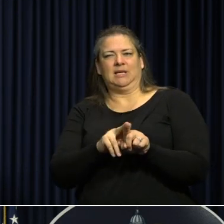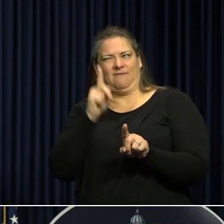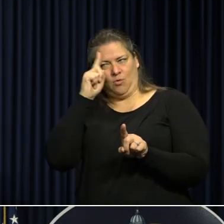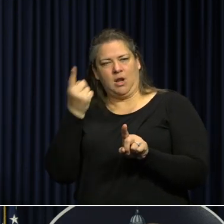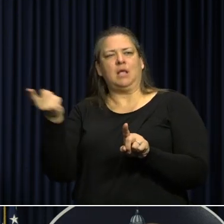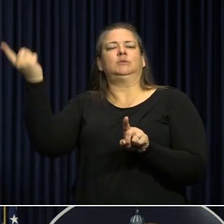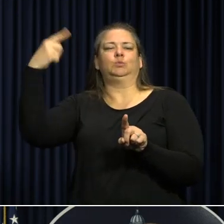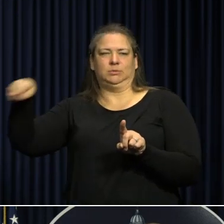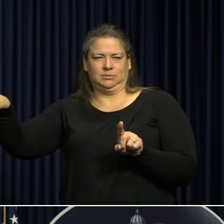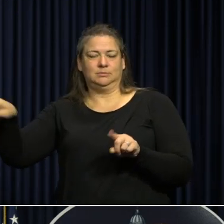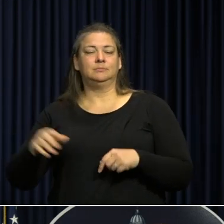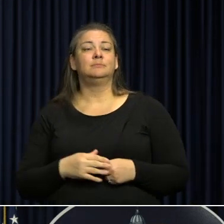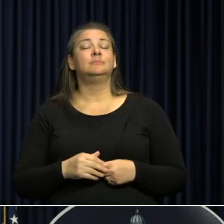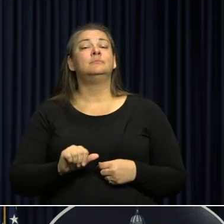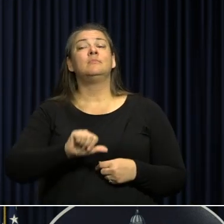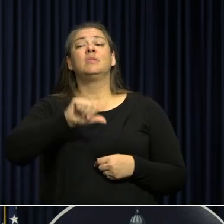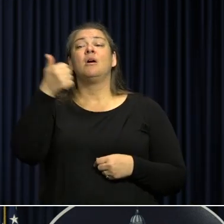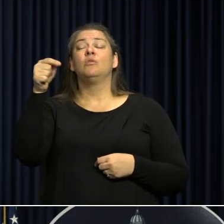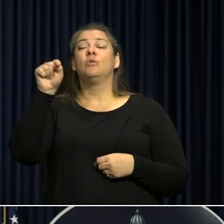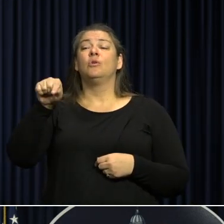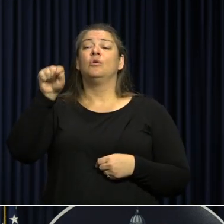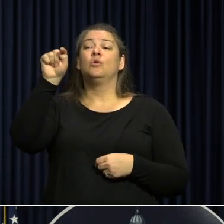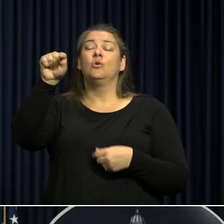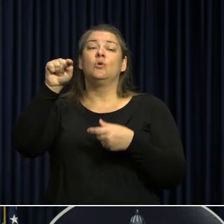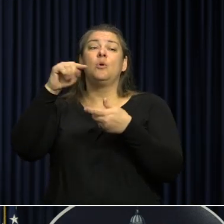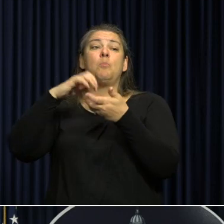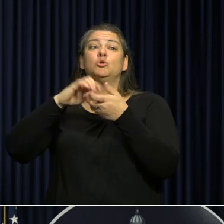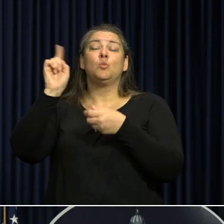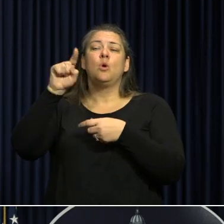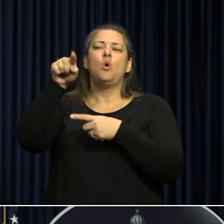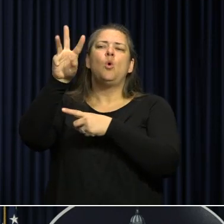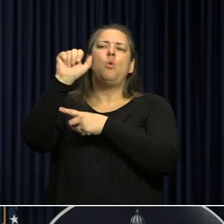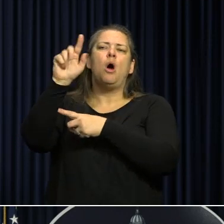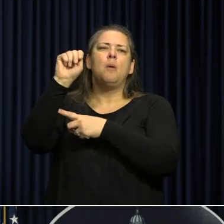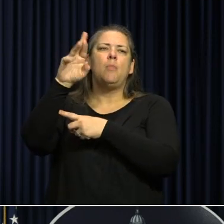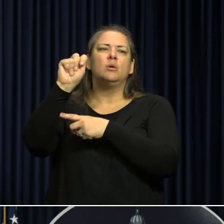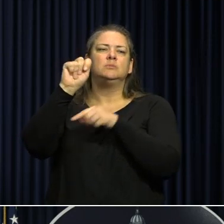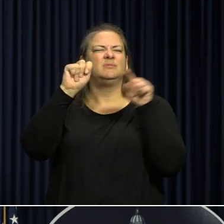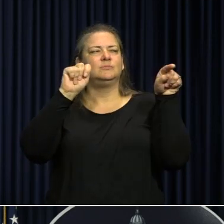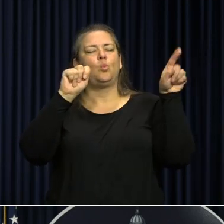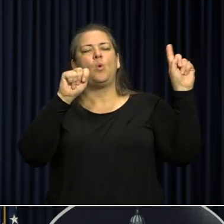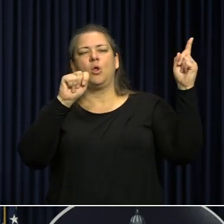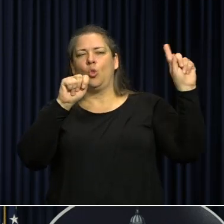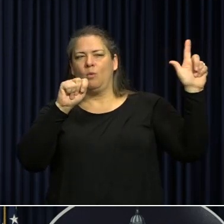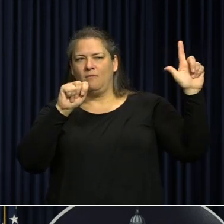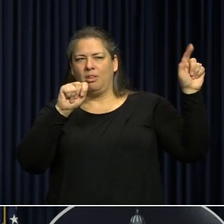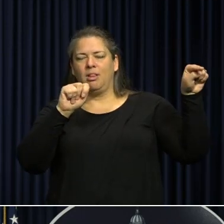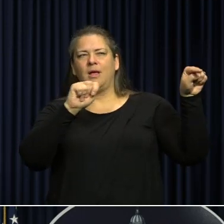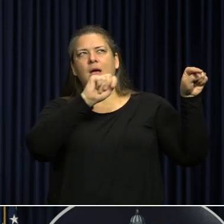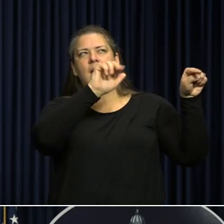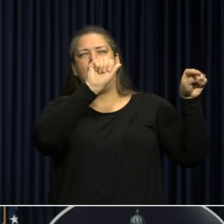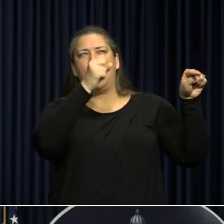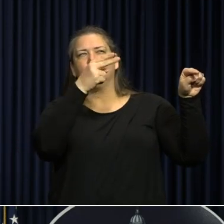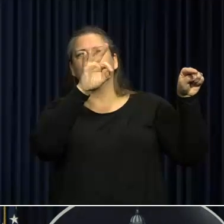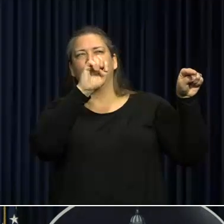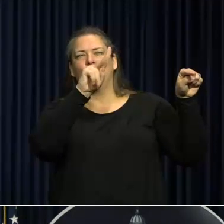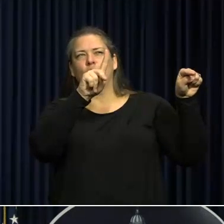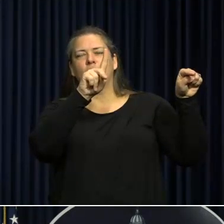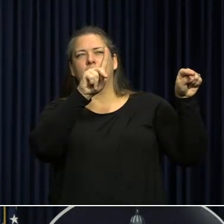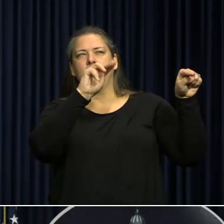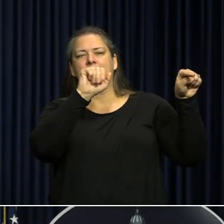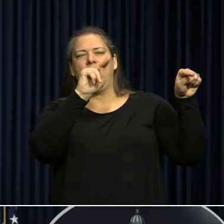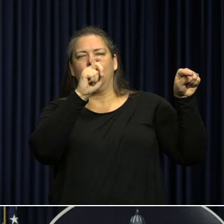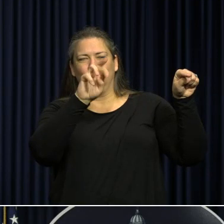we also have separate partnerships. We have a Walmart partnership in Louisville at Bashford Manor outside of the Newburgh